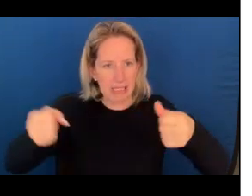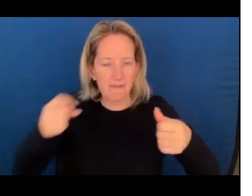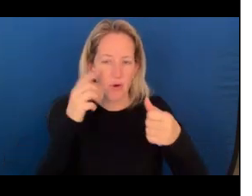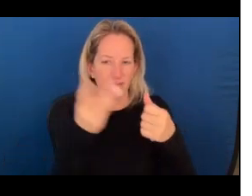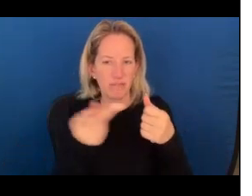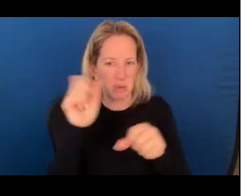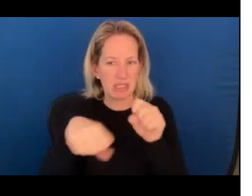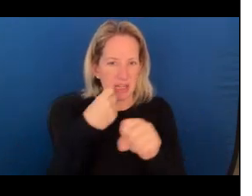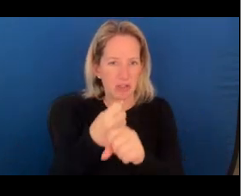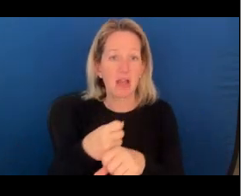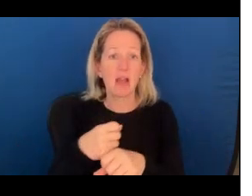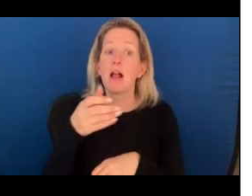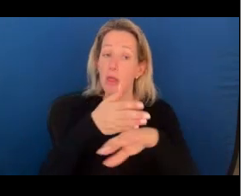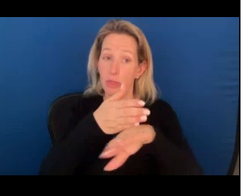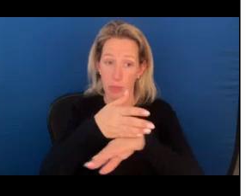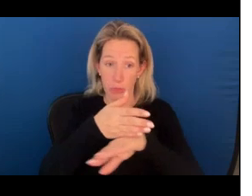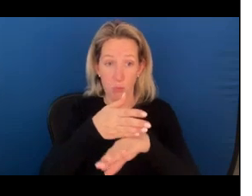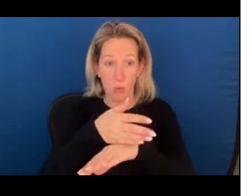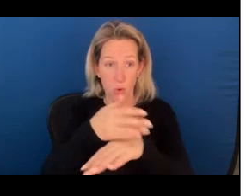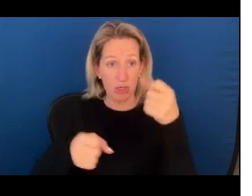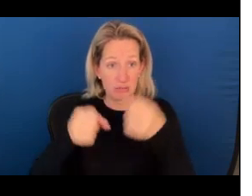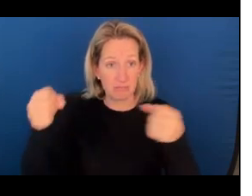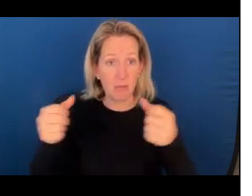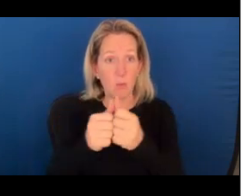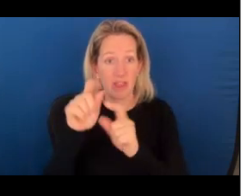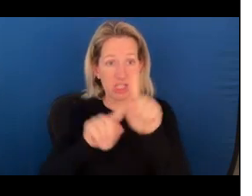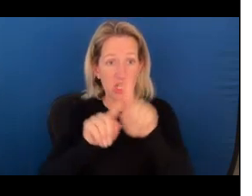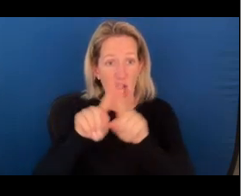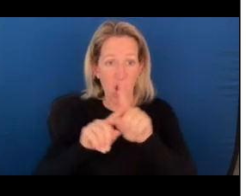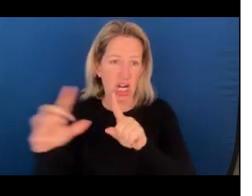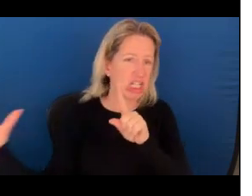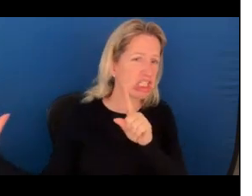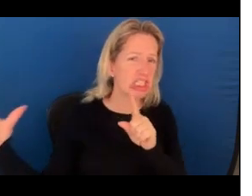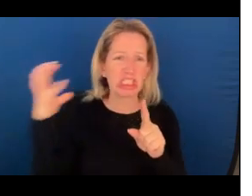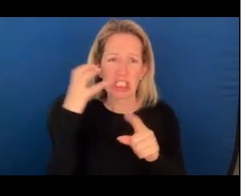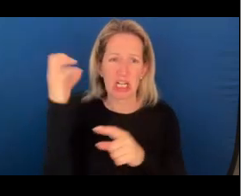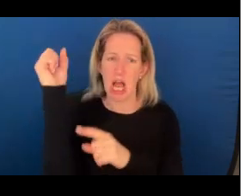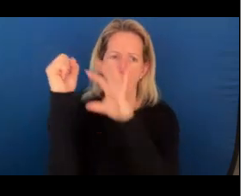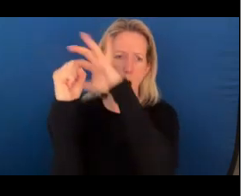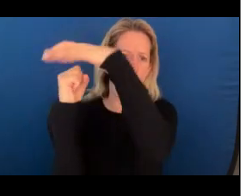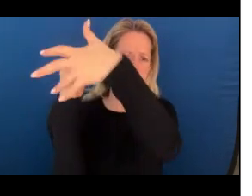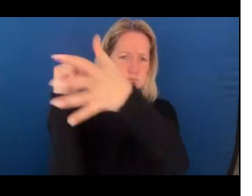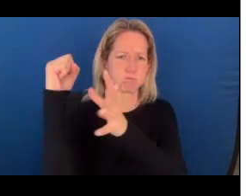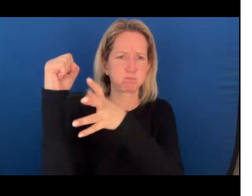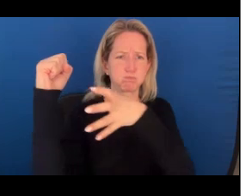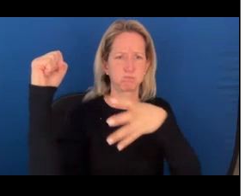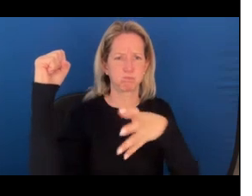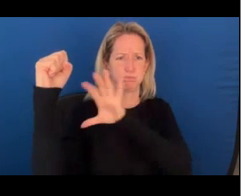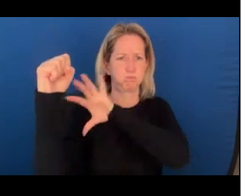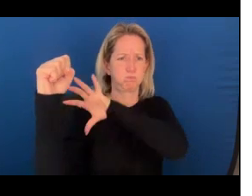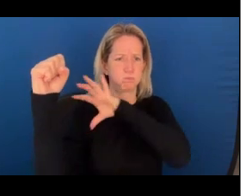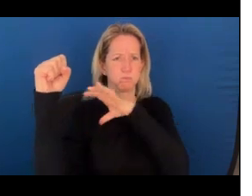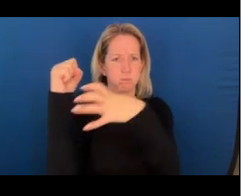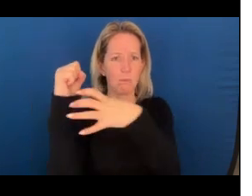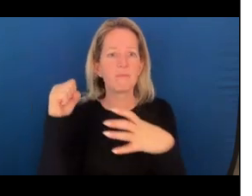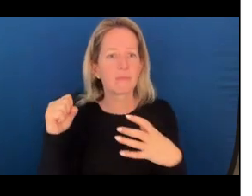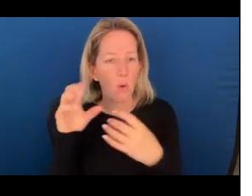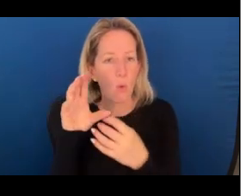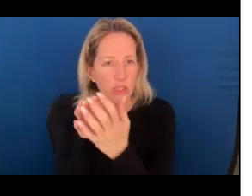this is that the wood stakes with the star there have really, really high densities of oysters, even more so than the really healthy natural reef